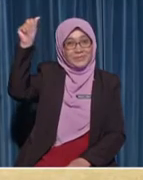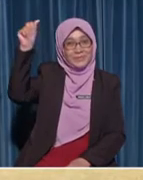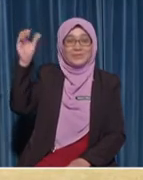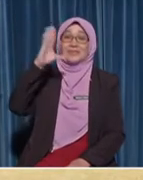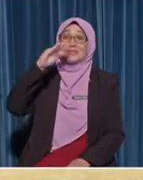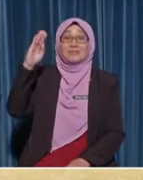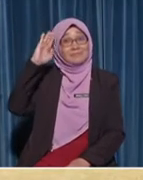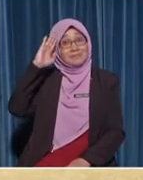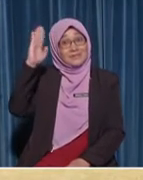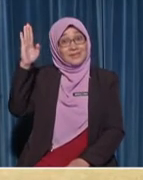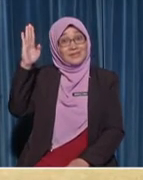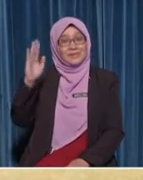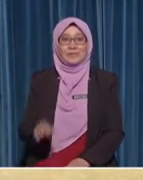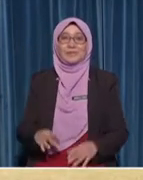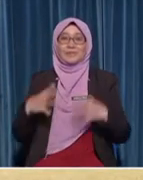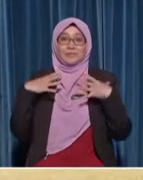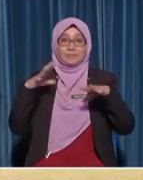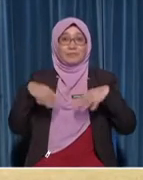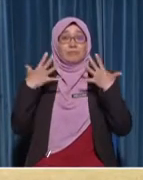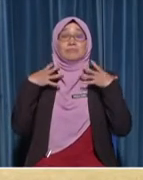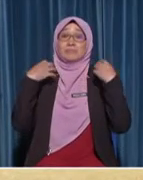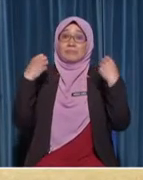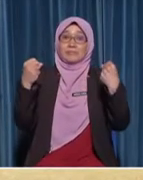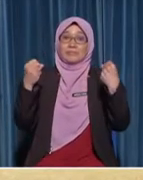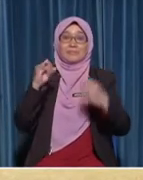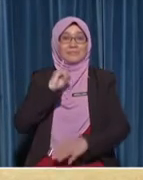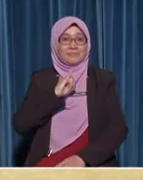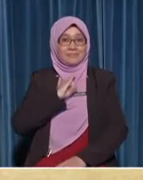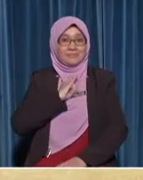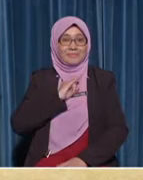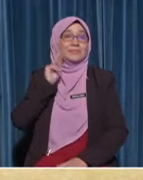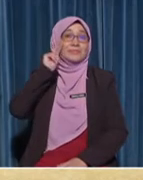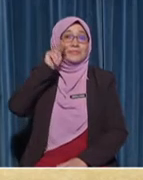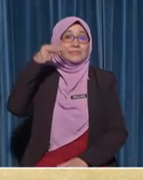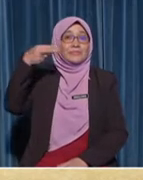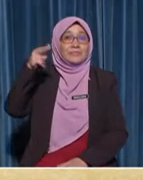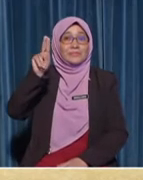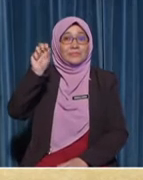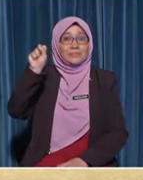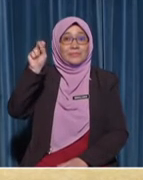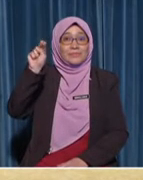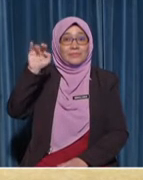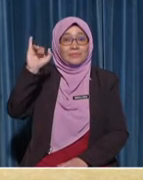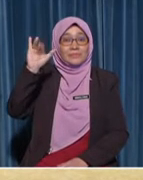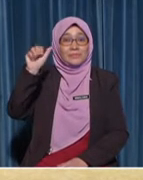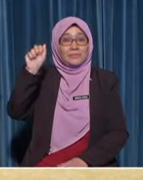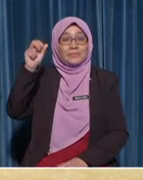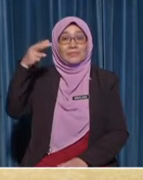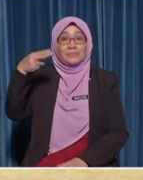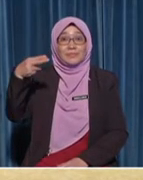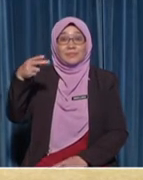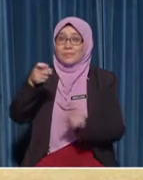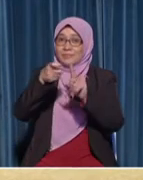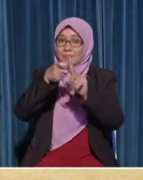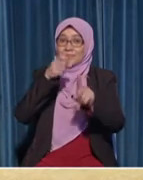Assalamualaikum and hello. How are you? I am Puan Nur Husnia binti Muhammad Yusof